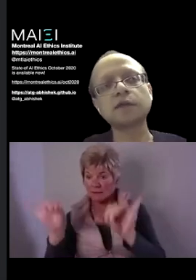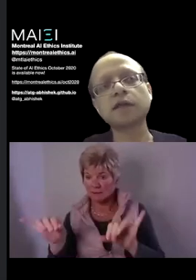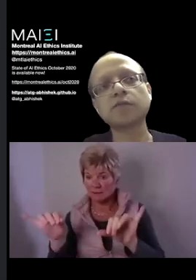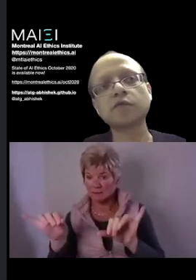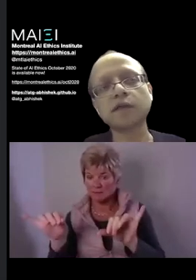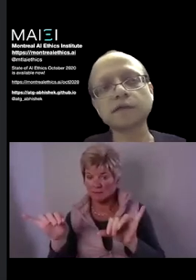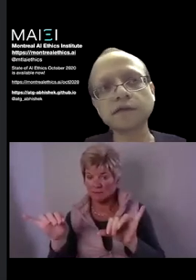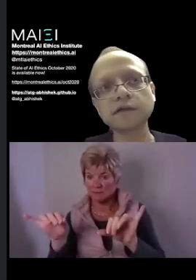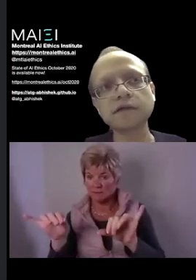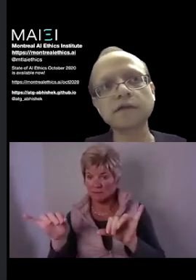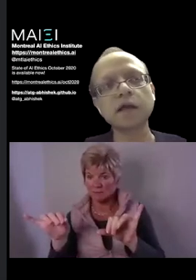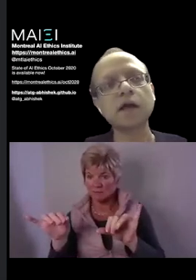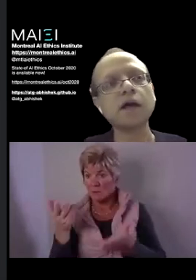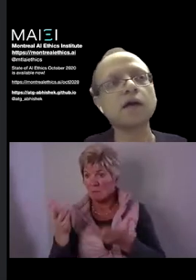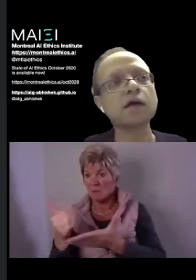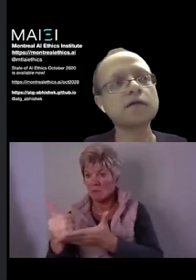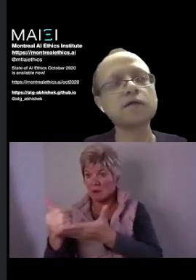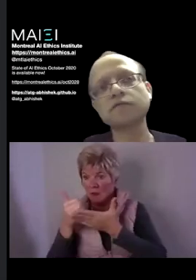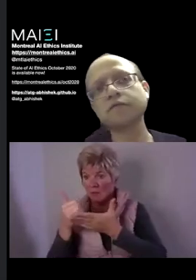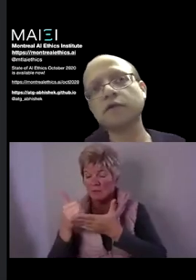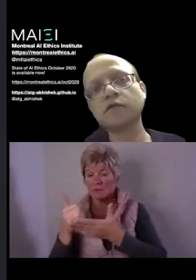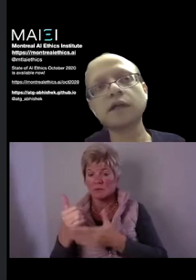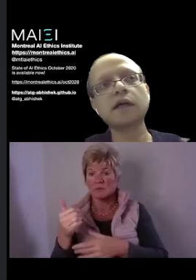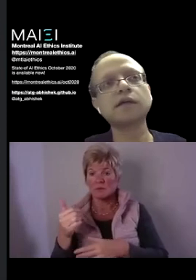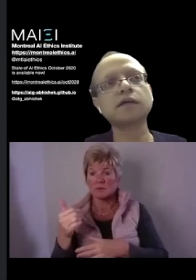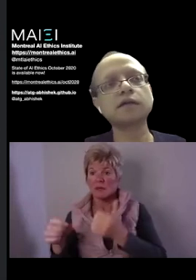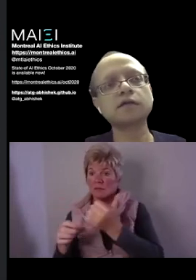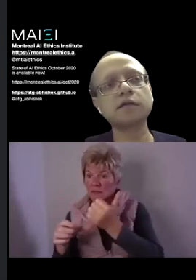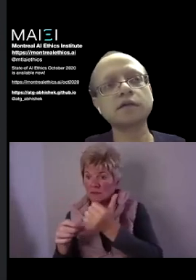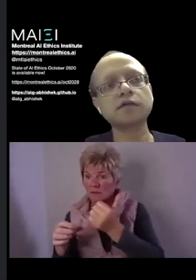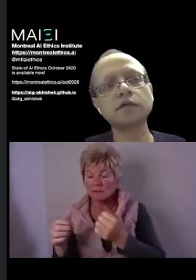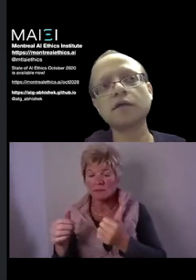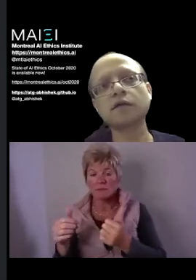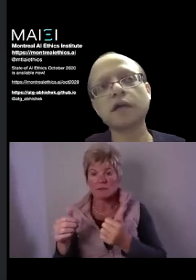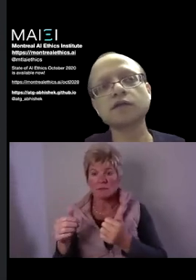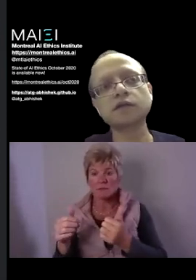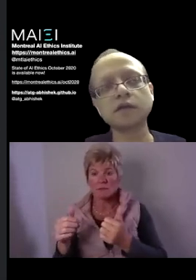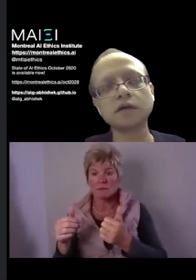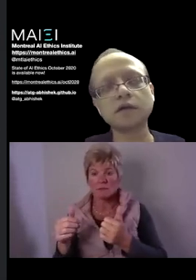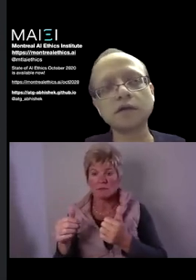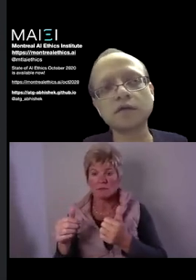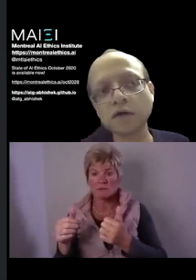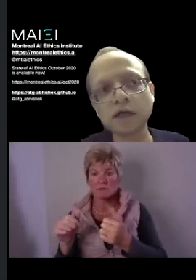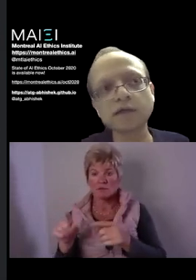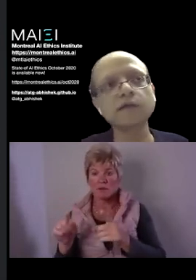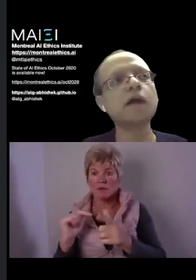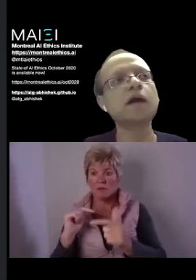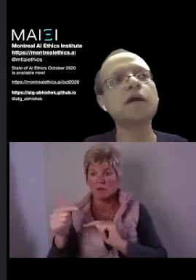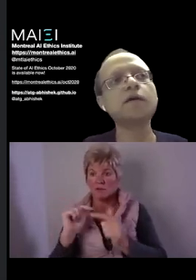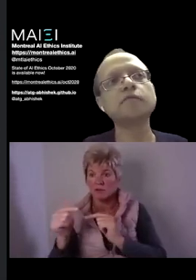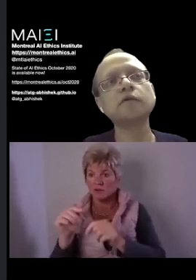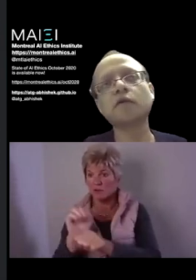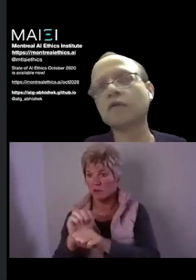as something that provides assistance, during that, their interaction in the workplace,